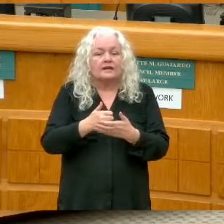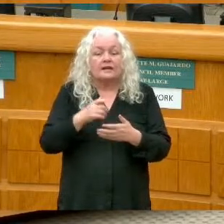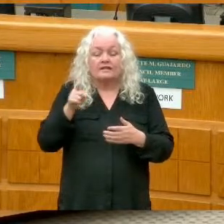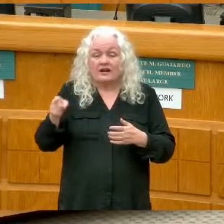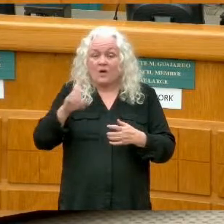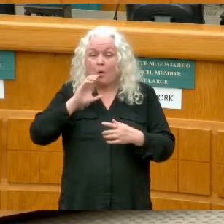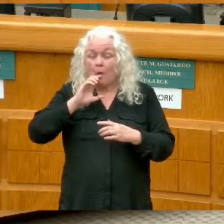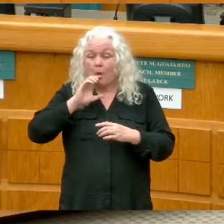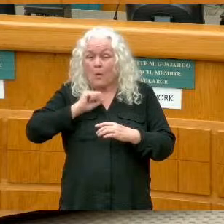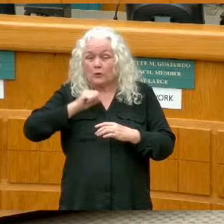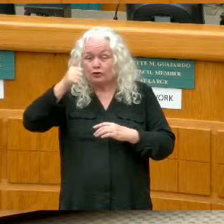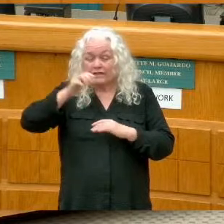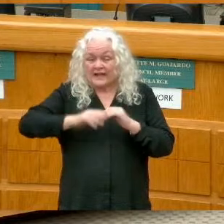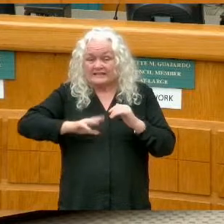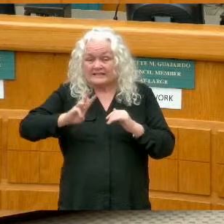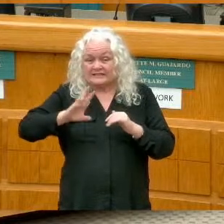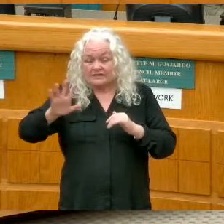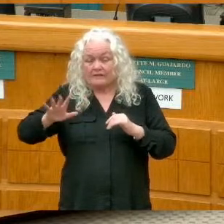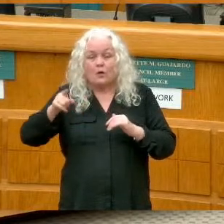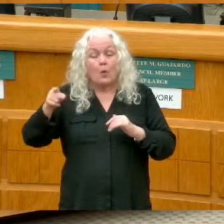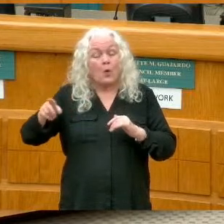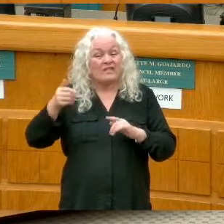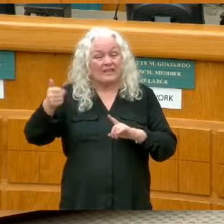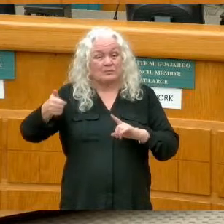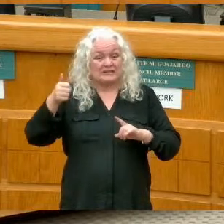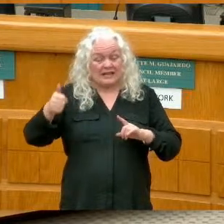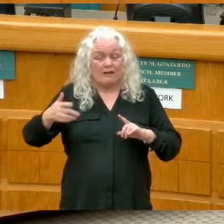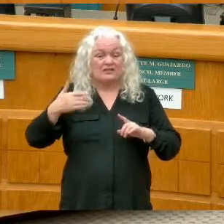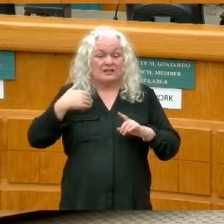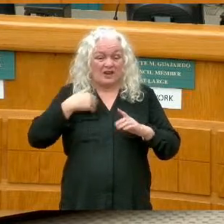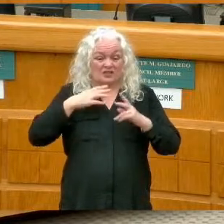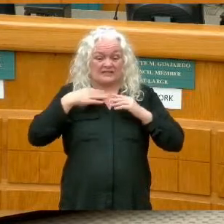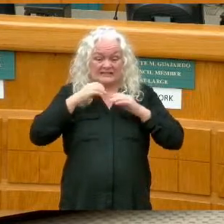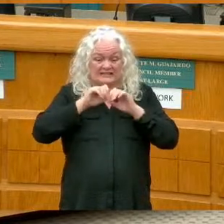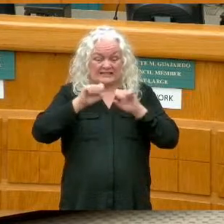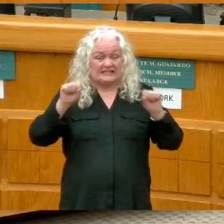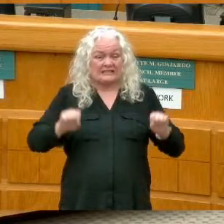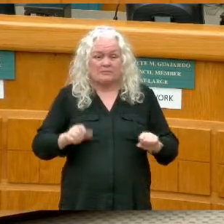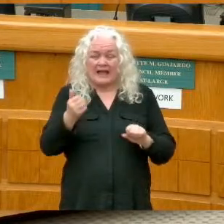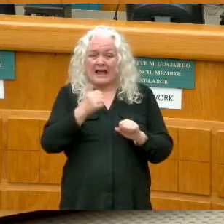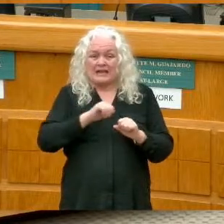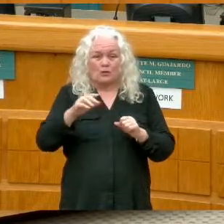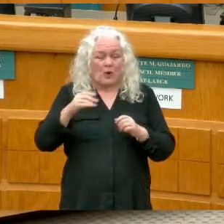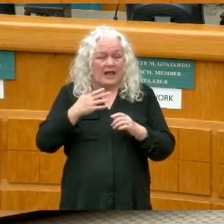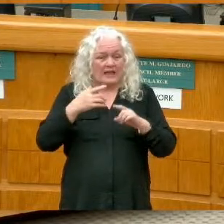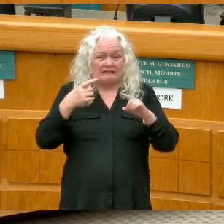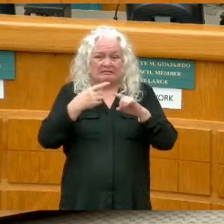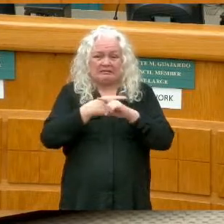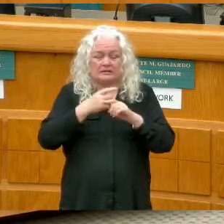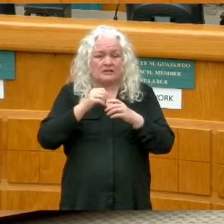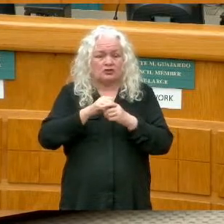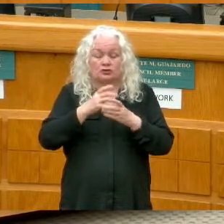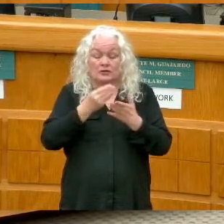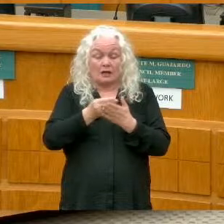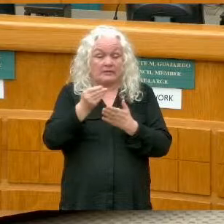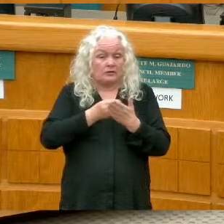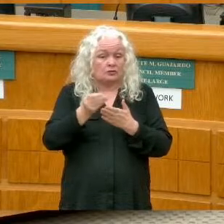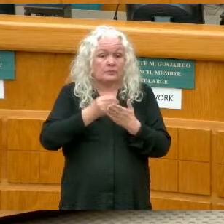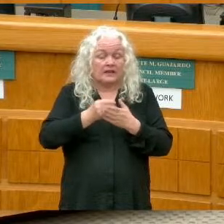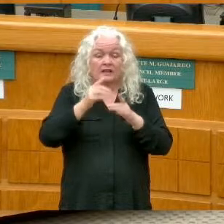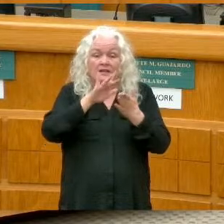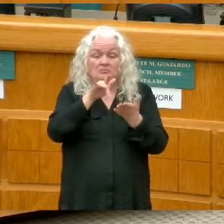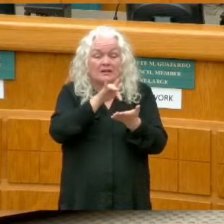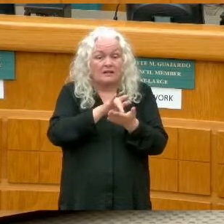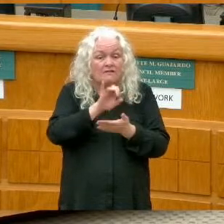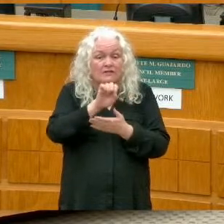of 65 or immunocompromised in any way should not be grocery shopping in the middle of flu season because